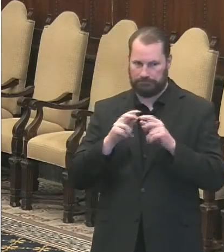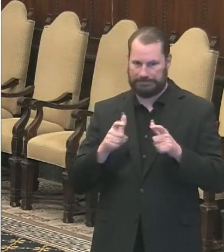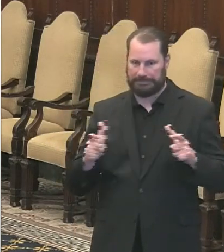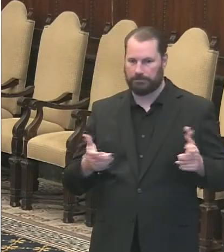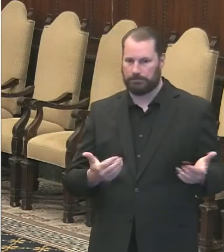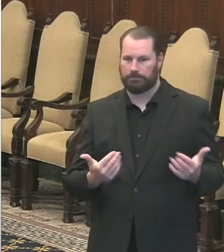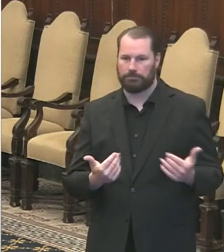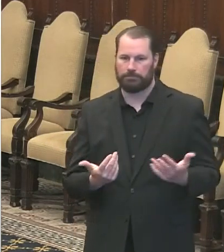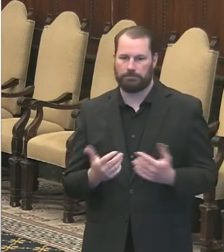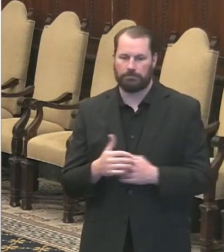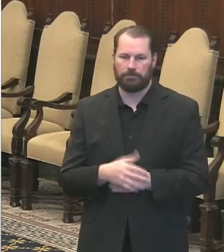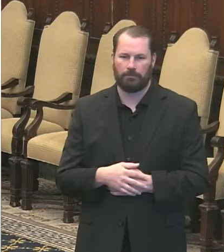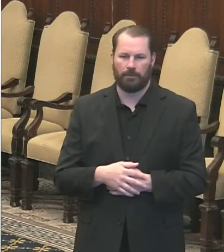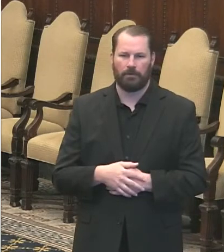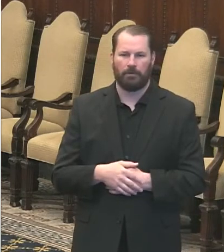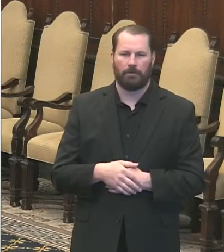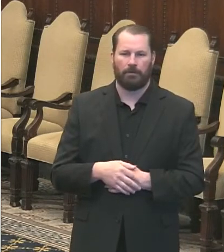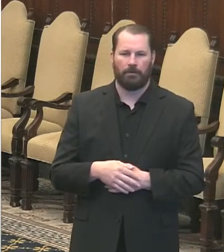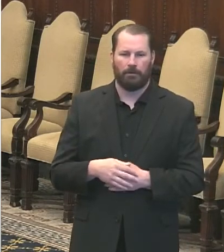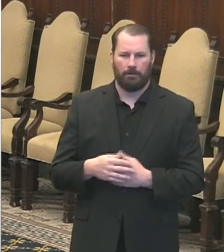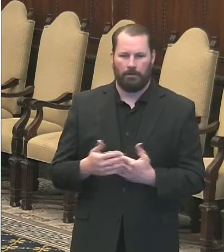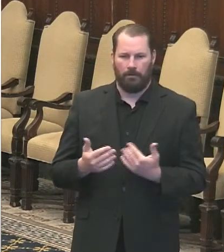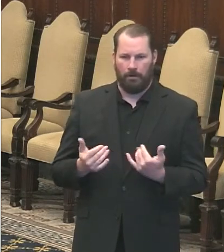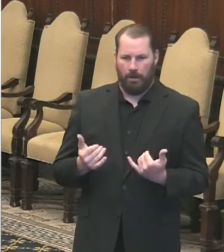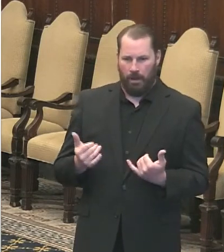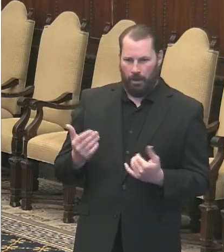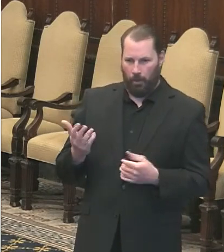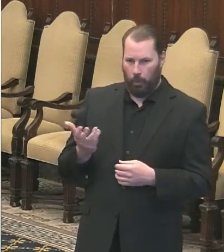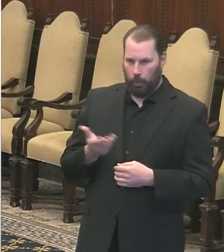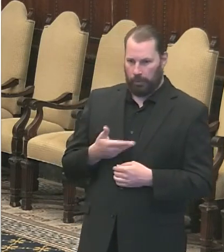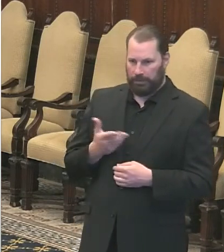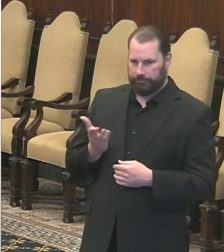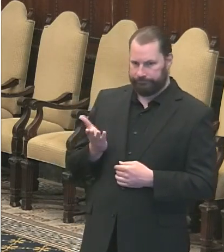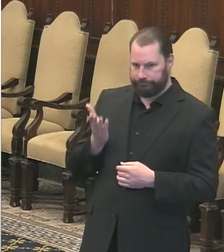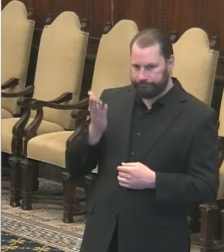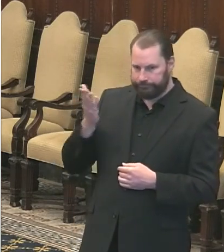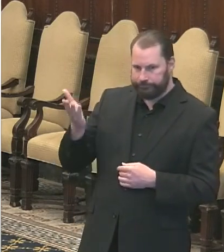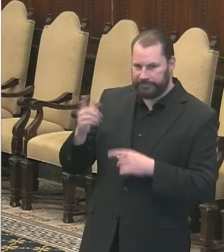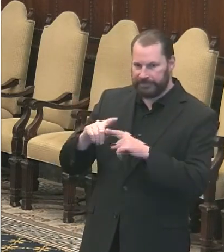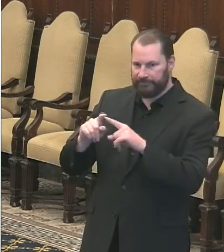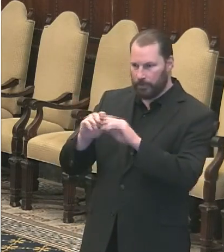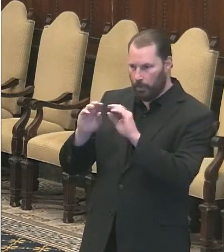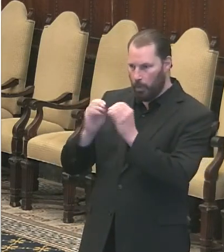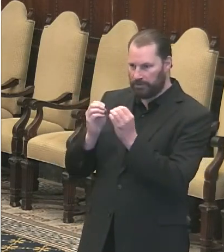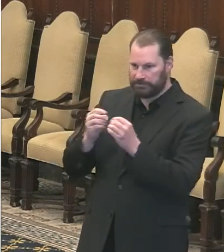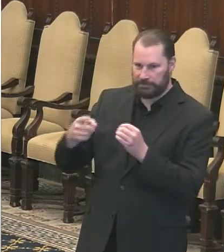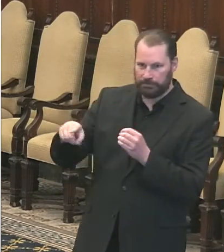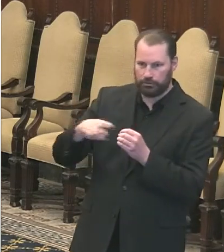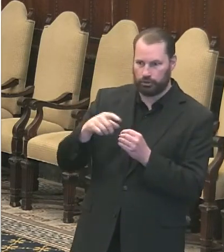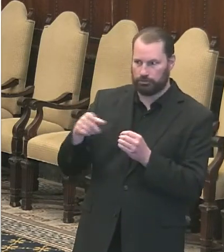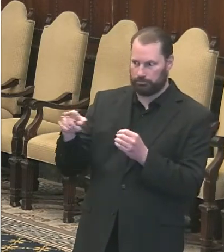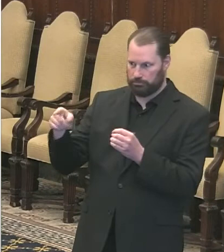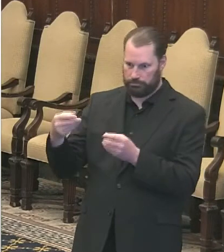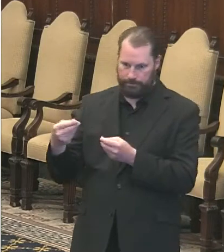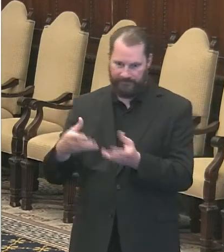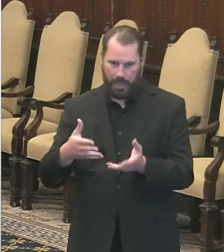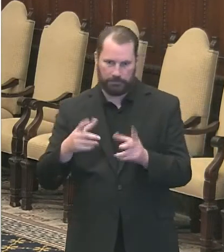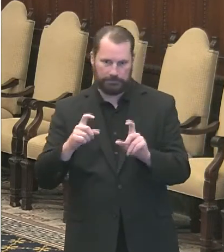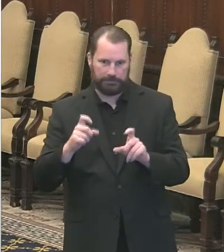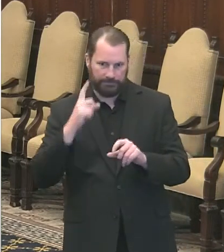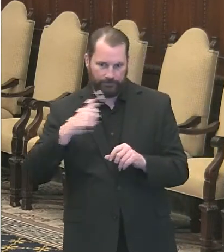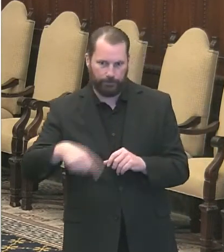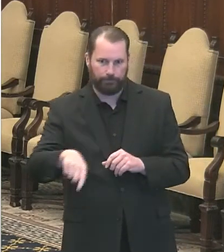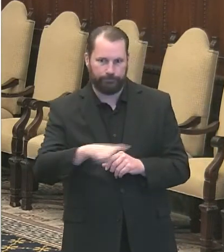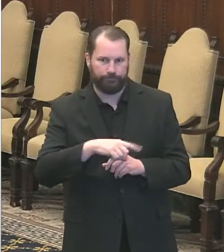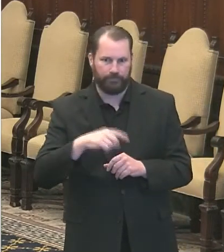posting a request for proposals for organizations that want to be able to provide testing to groups that currently have not been able to access testing to increase